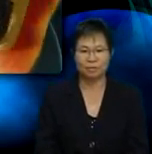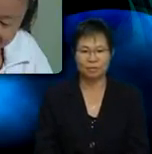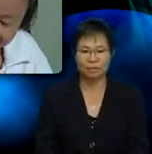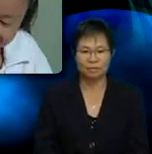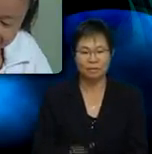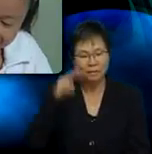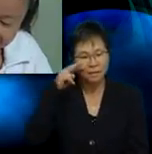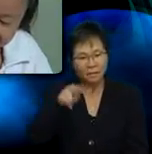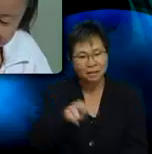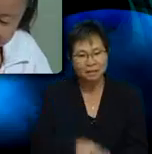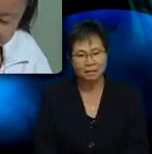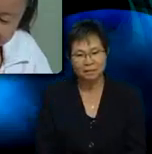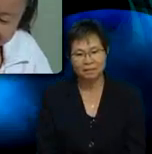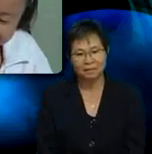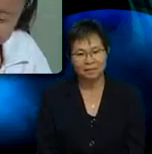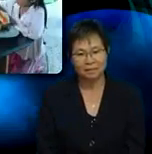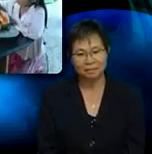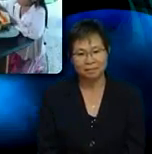See?